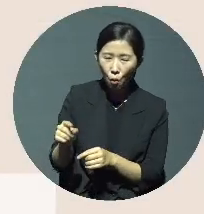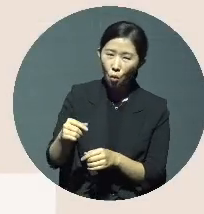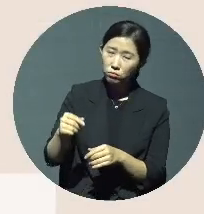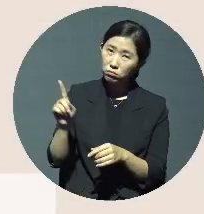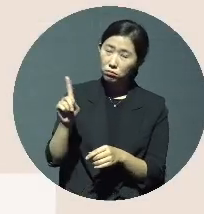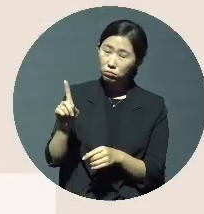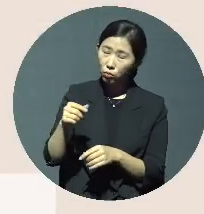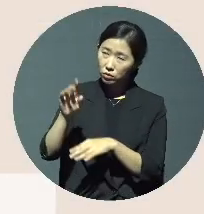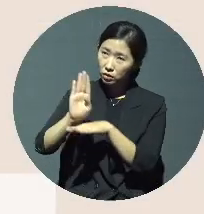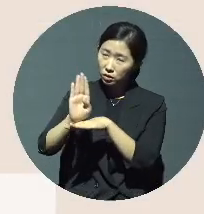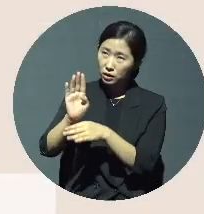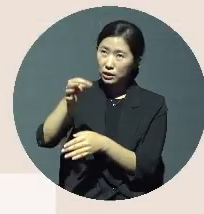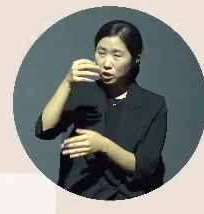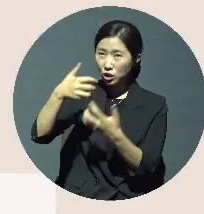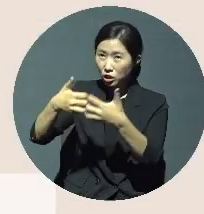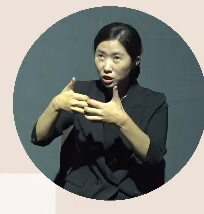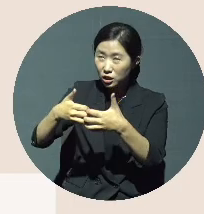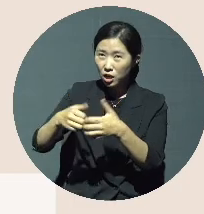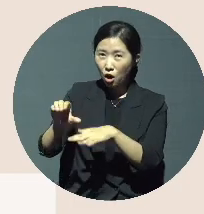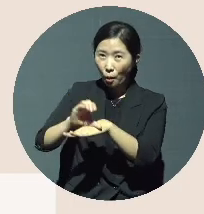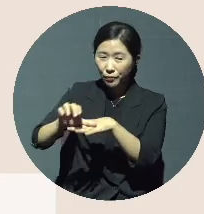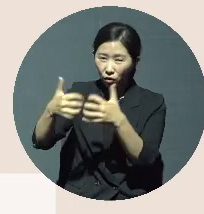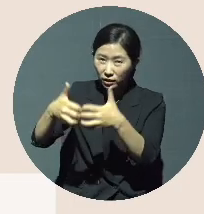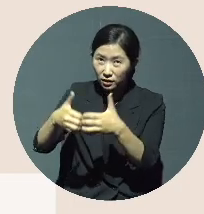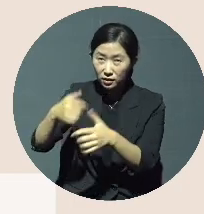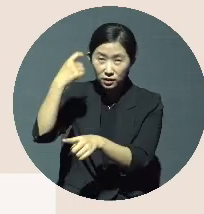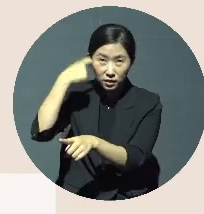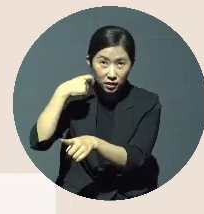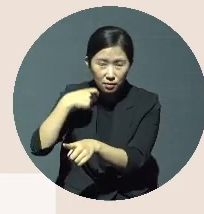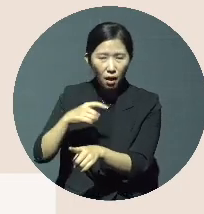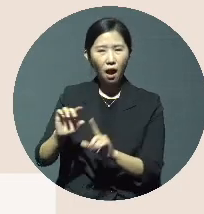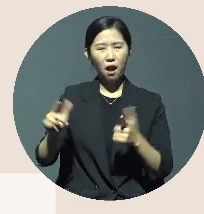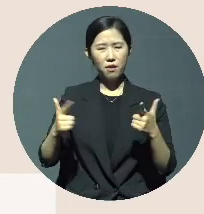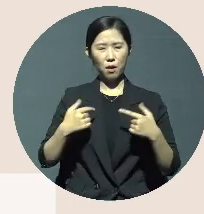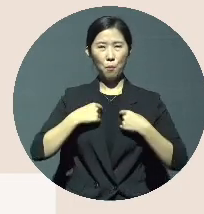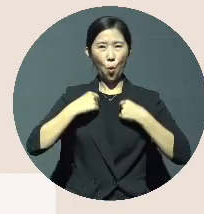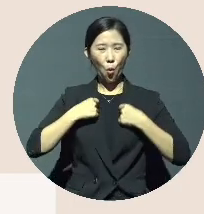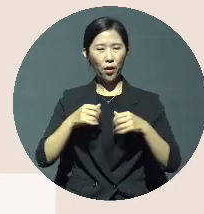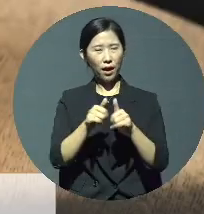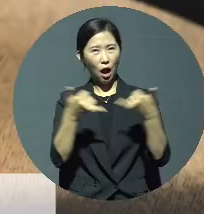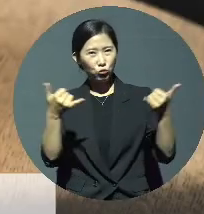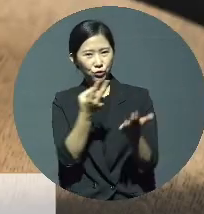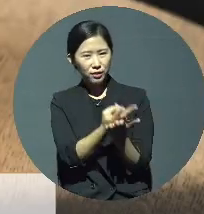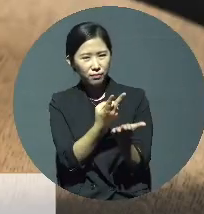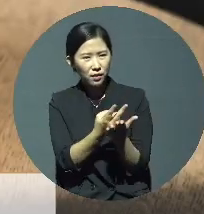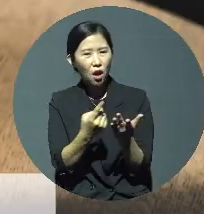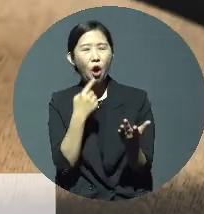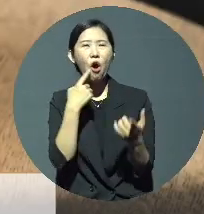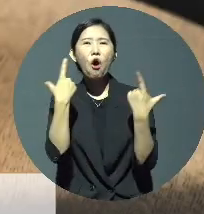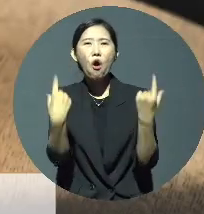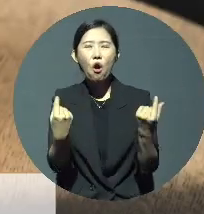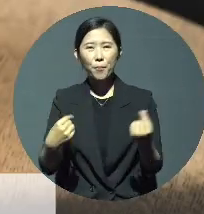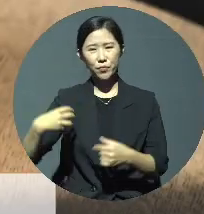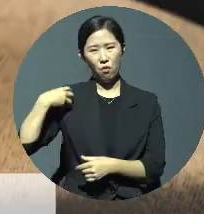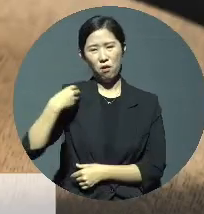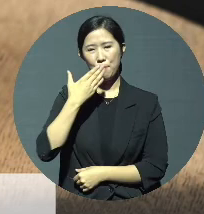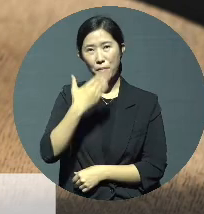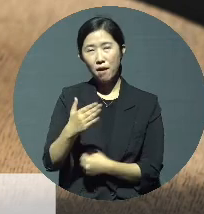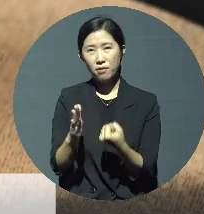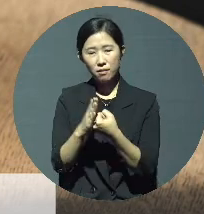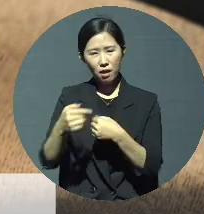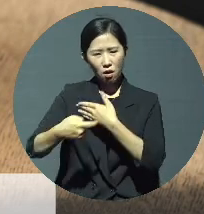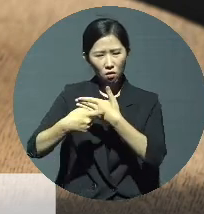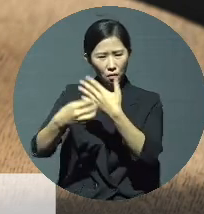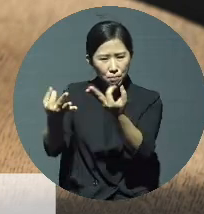They also have extremely good and high quality components inside them, meaning that they last a really long time. But